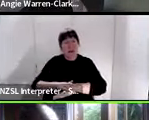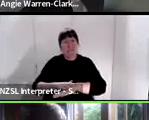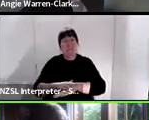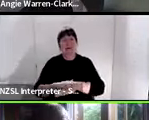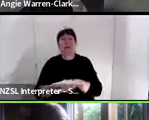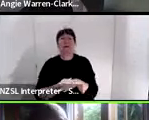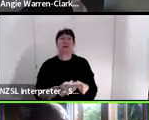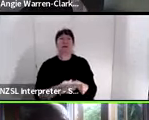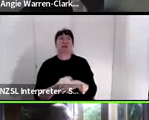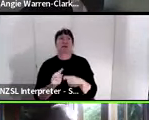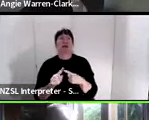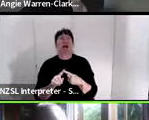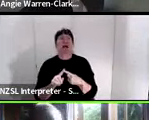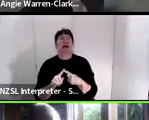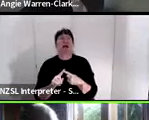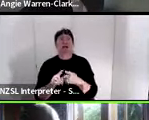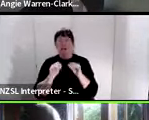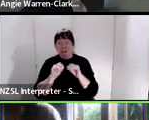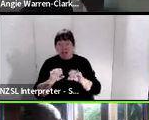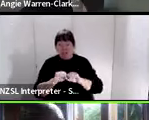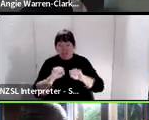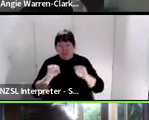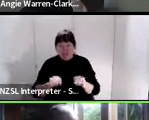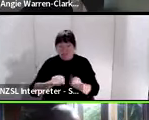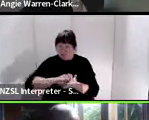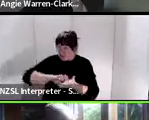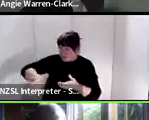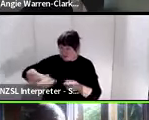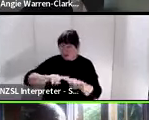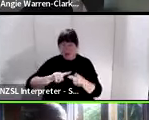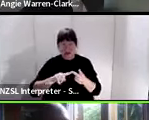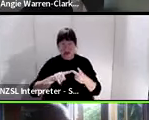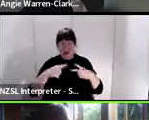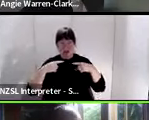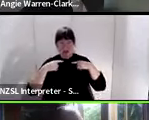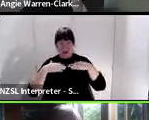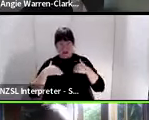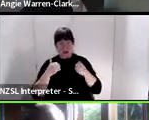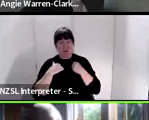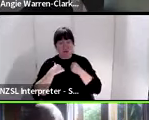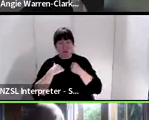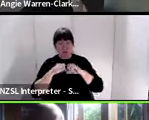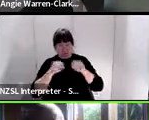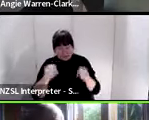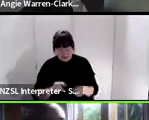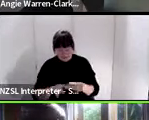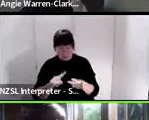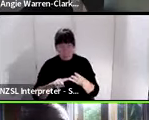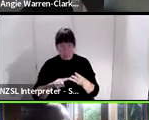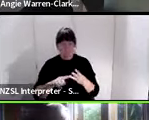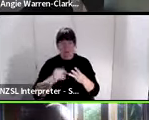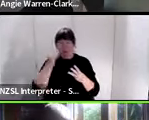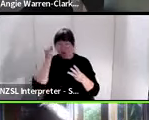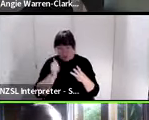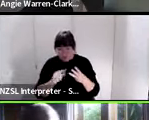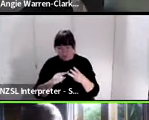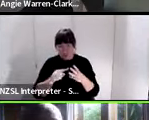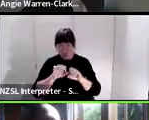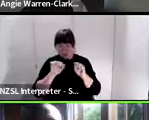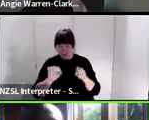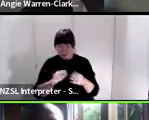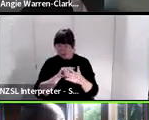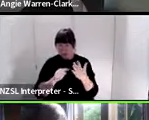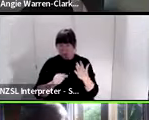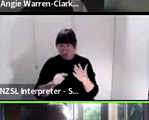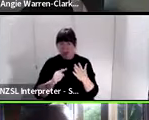we're disenfranchised in the education system, the health system, the justice system, and then the whole world